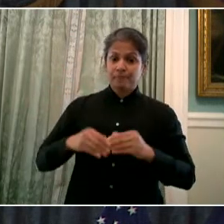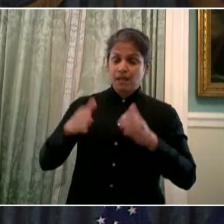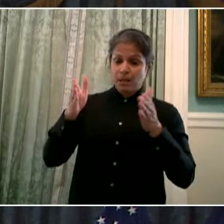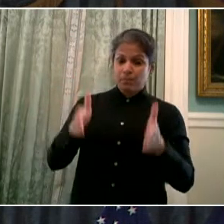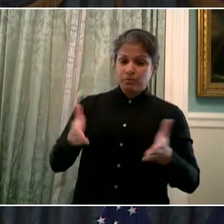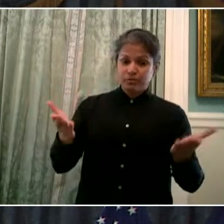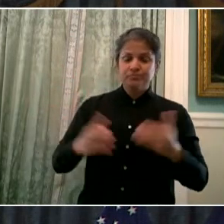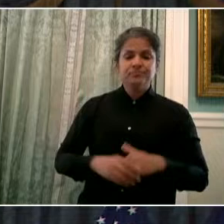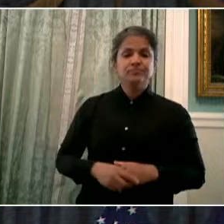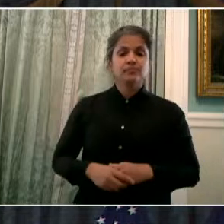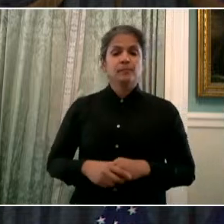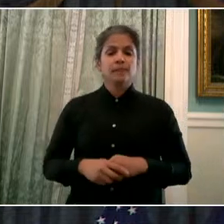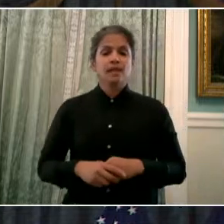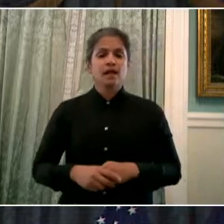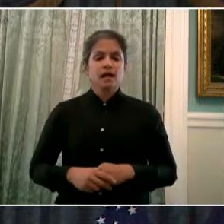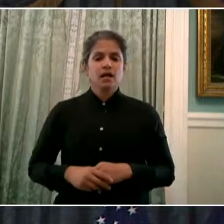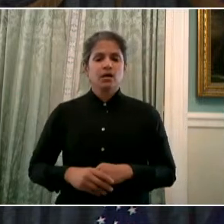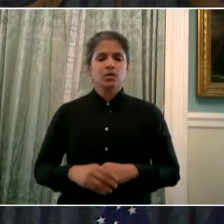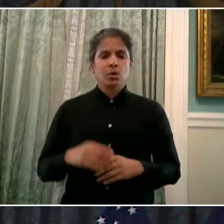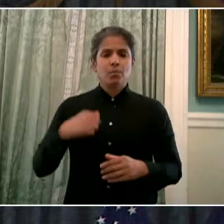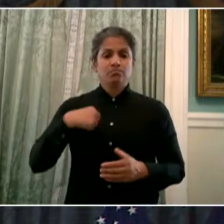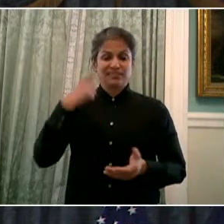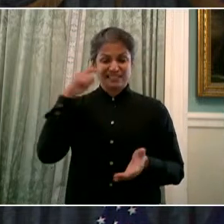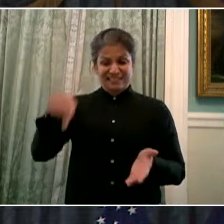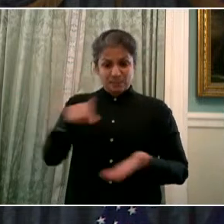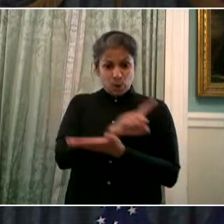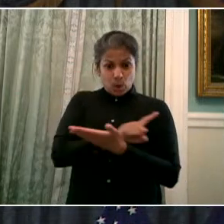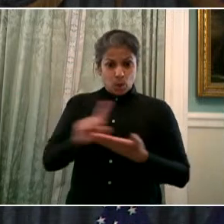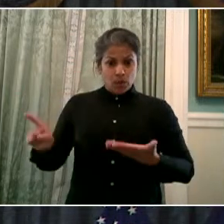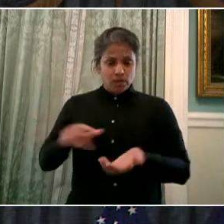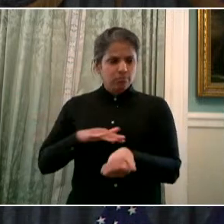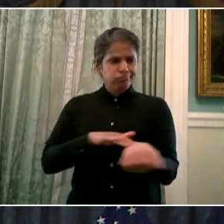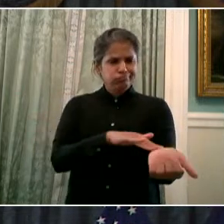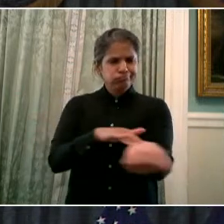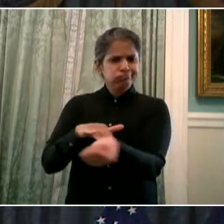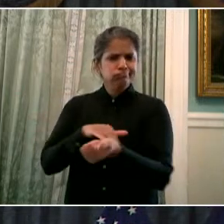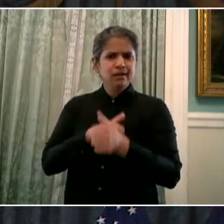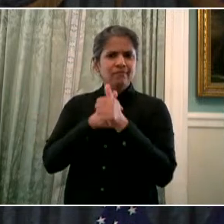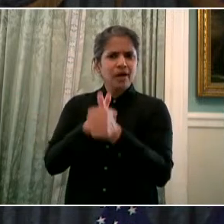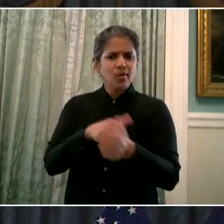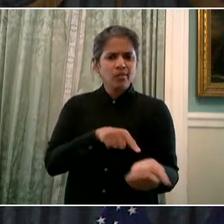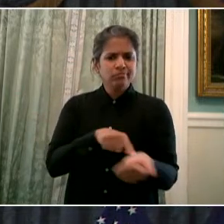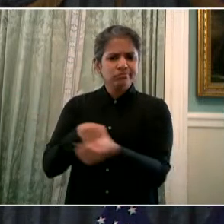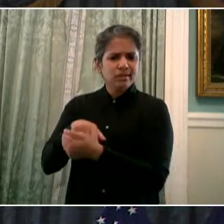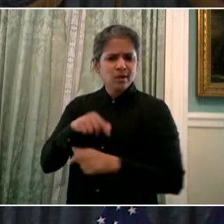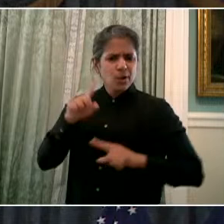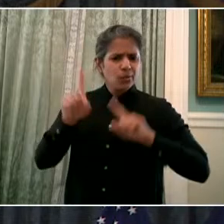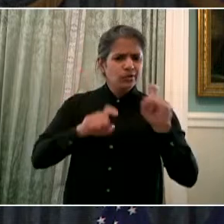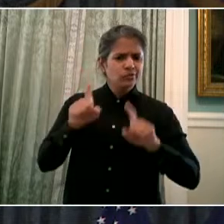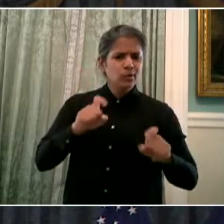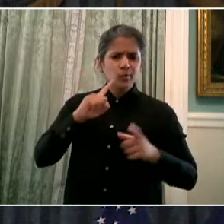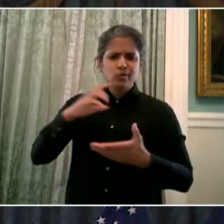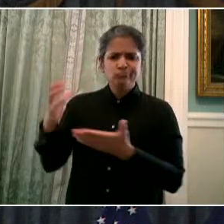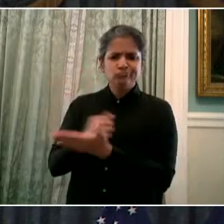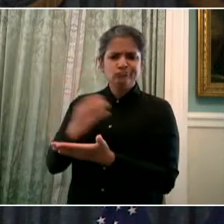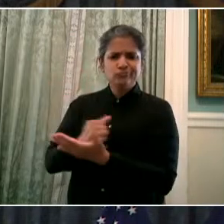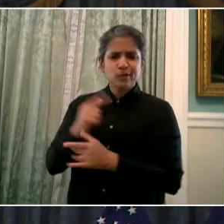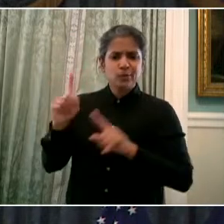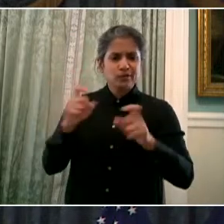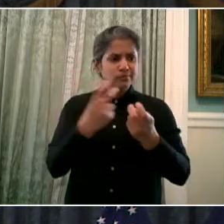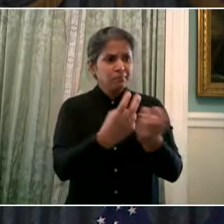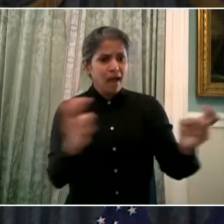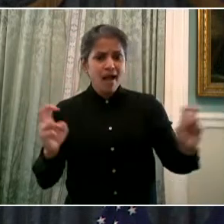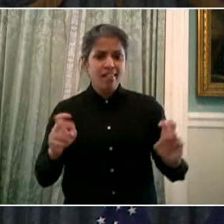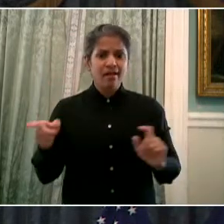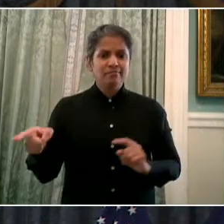asking them to submit questions for the officials that have joined us here today. We will now get to as many of those questions as we can with the amount of time that we have left. Our